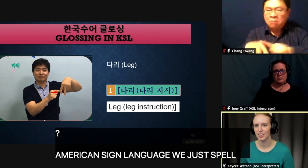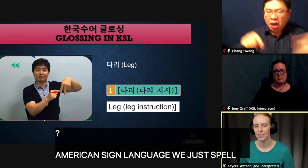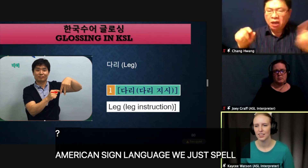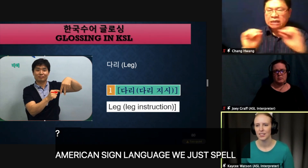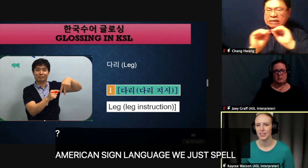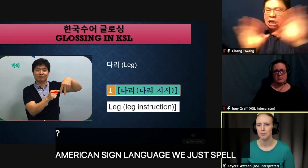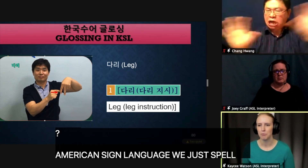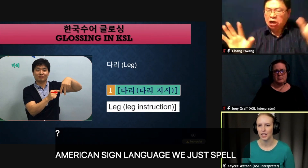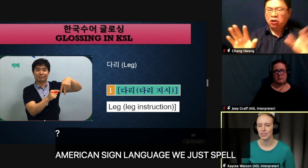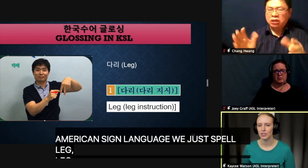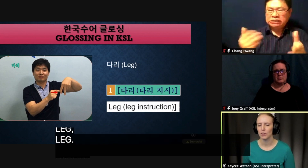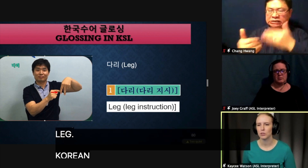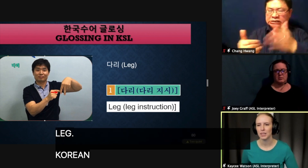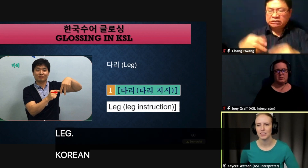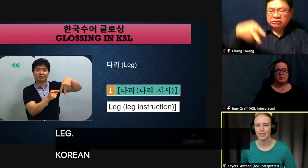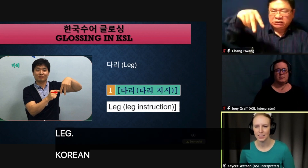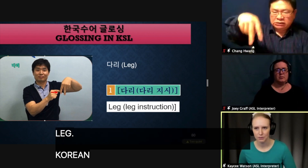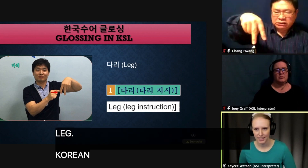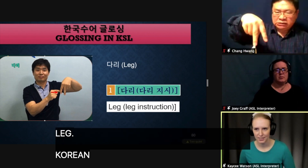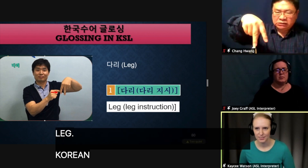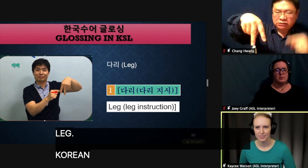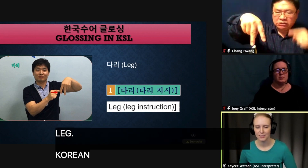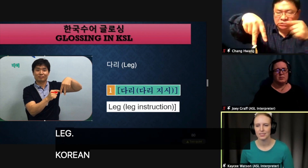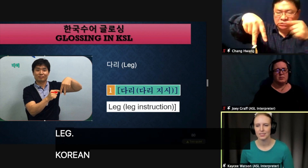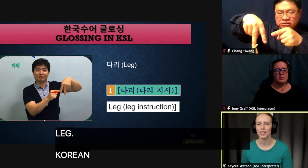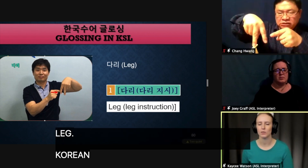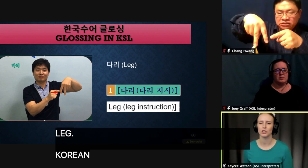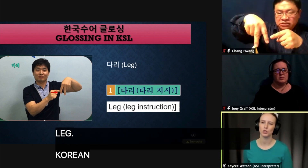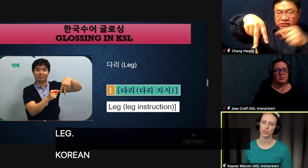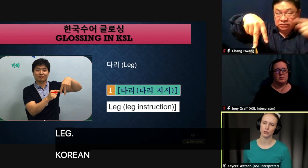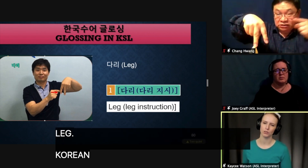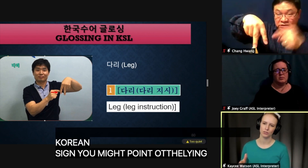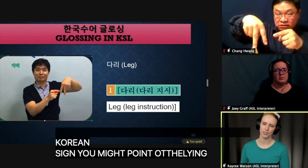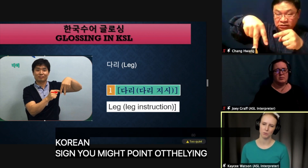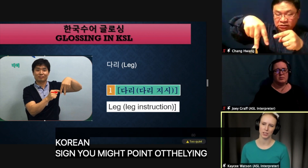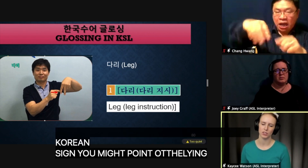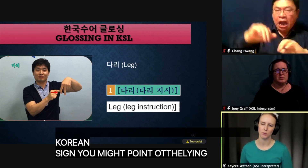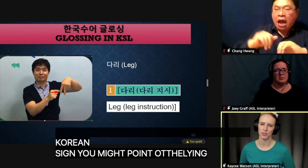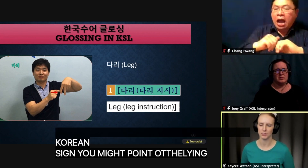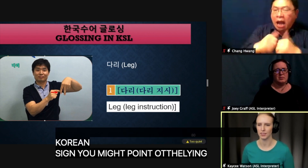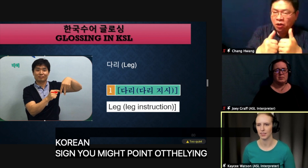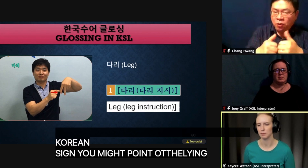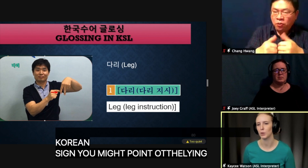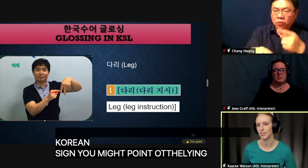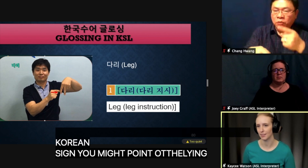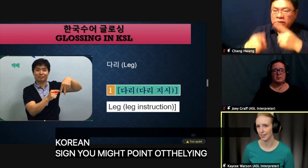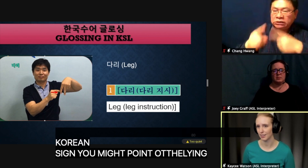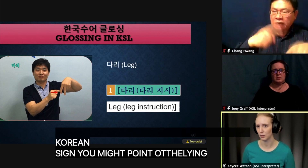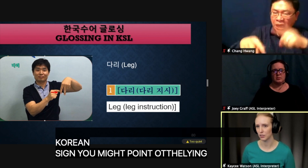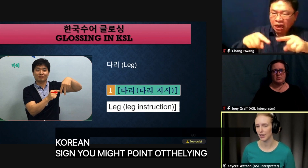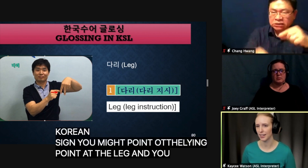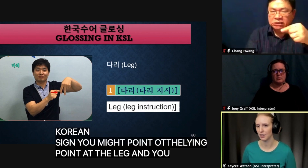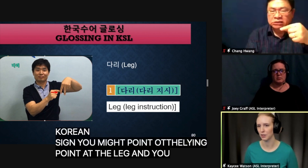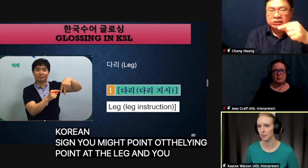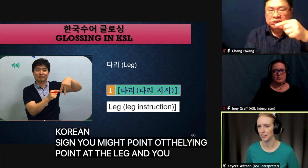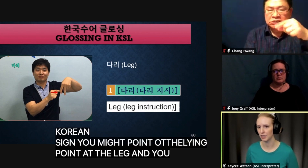leg. But you also might need to clarify. So that's when you show this depiction of a person and point to the leg